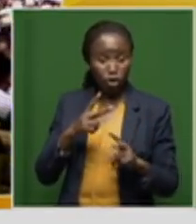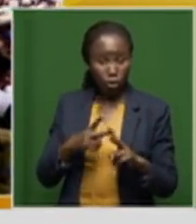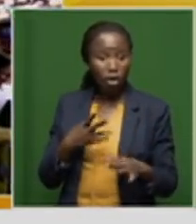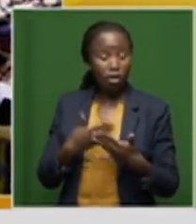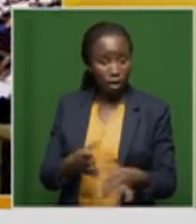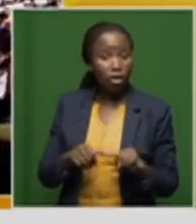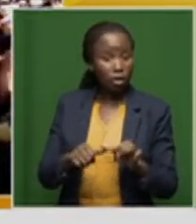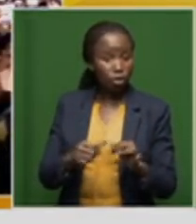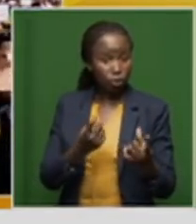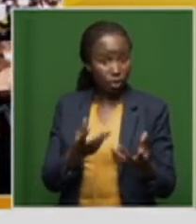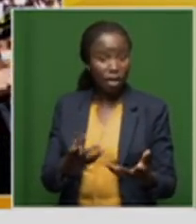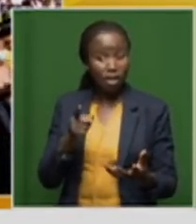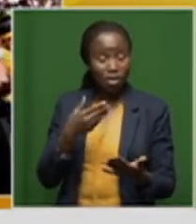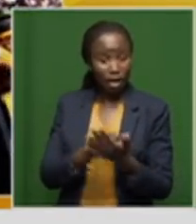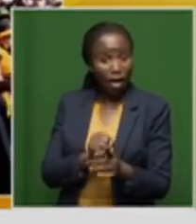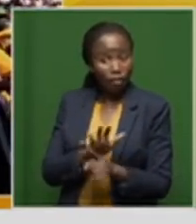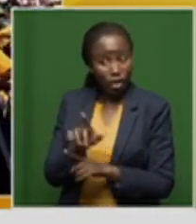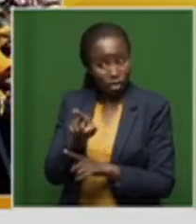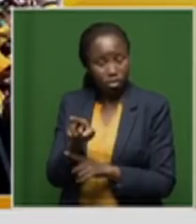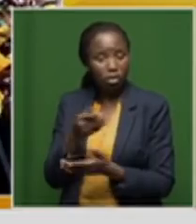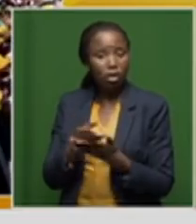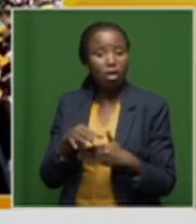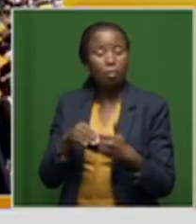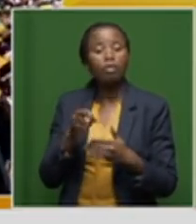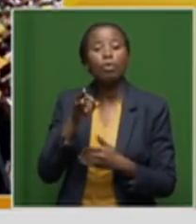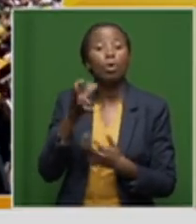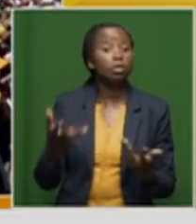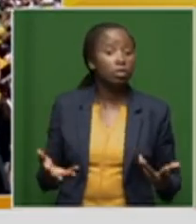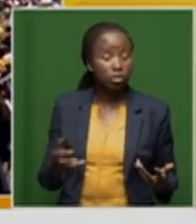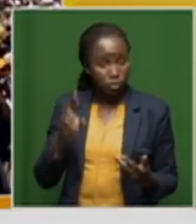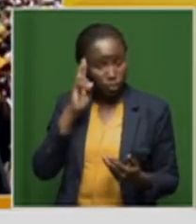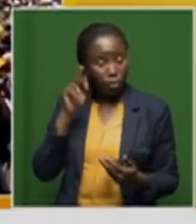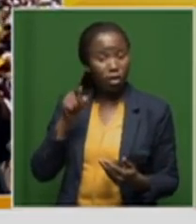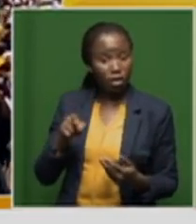the ANC, this might affect her chances moving forward. You know that she is a hot